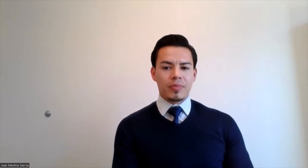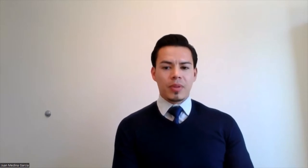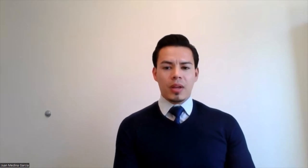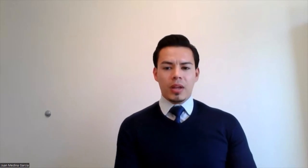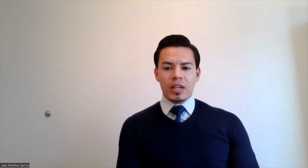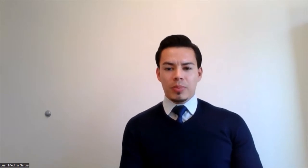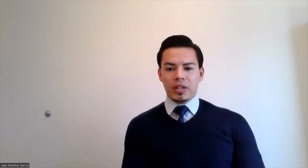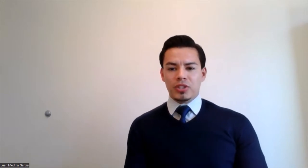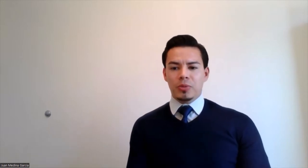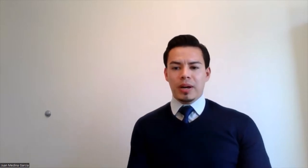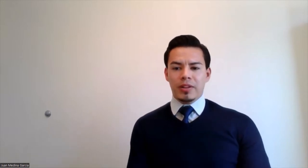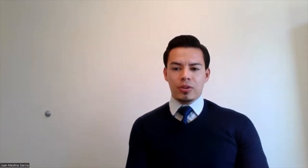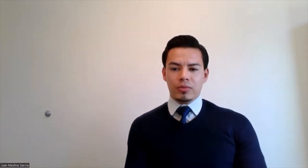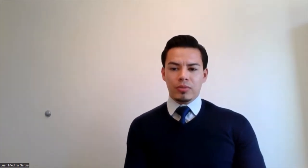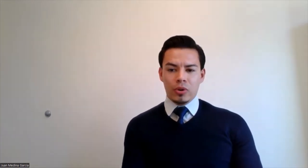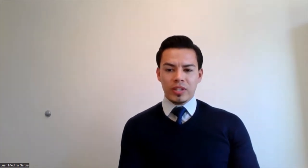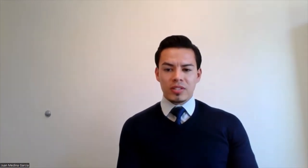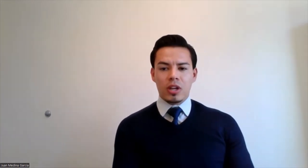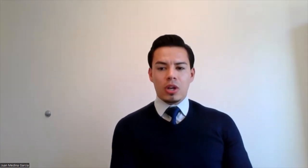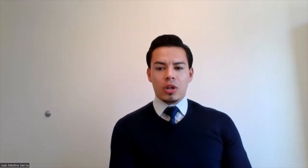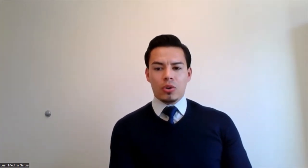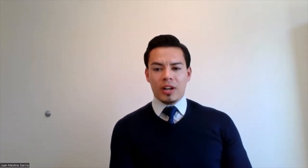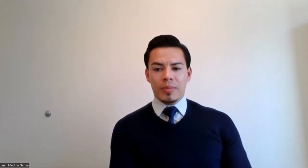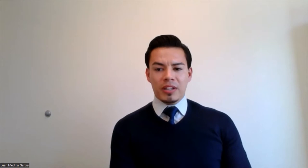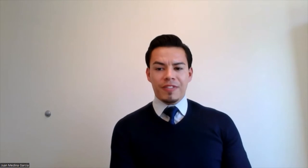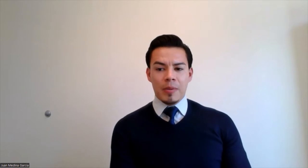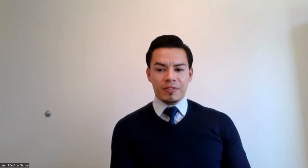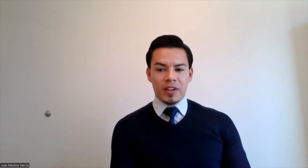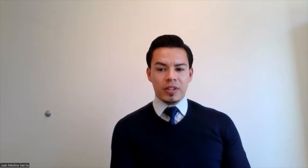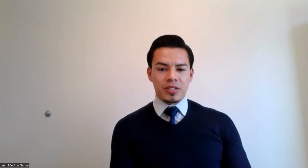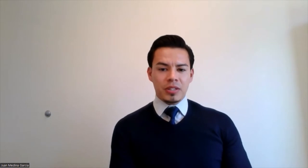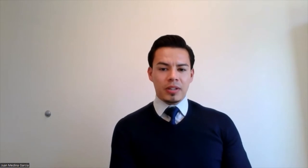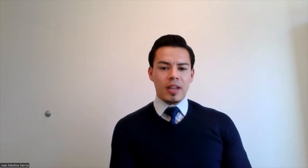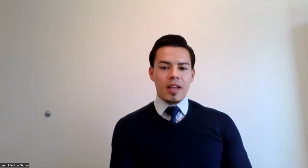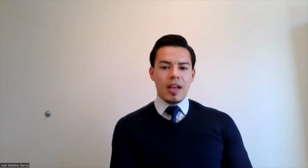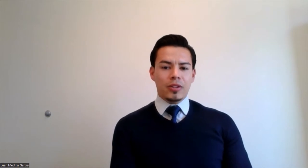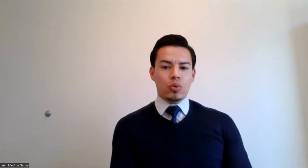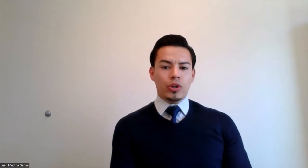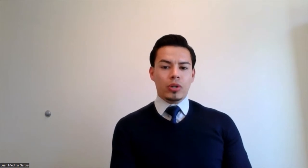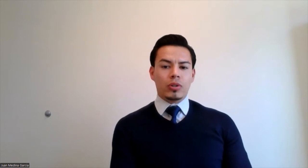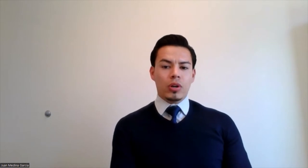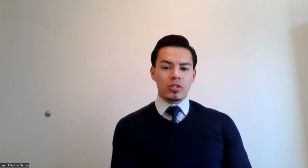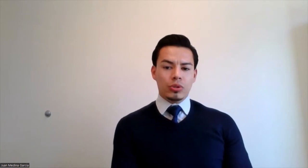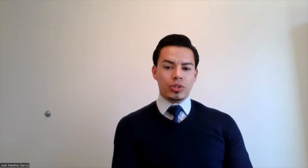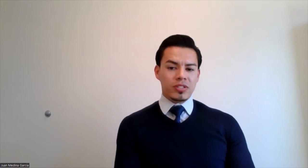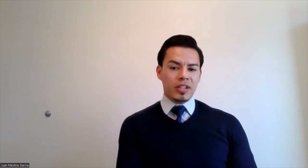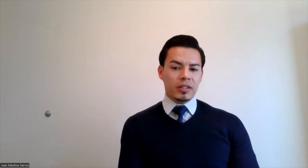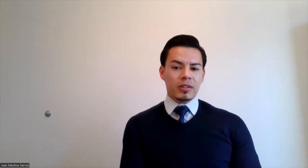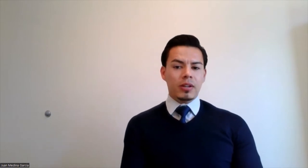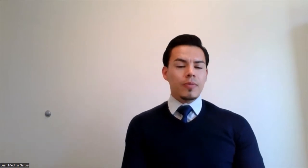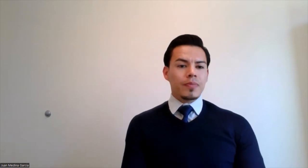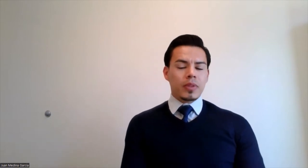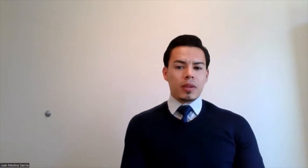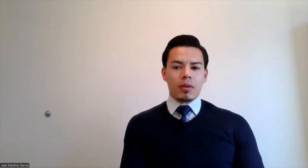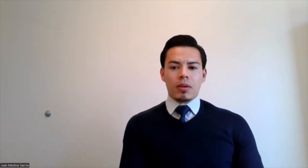Weiss, is brought to you by the Norris Rocaberta Family Foundation and the Warrior Cross Cultural